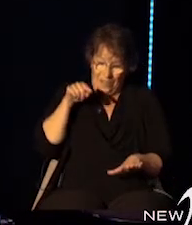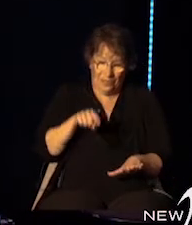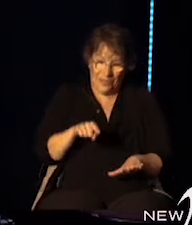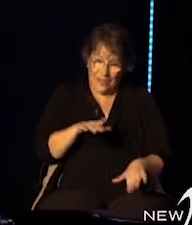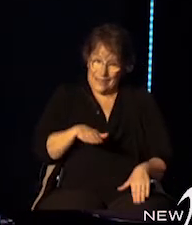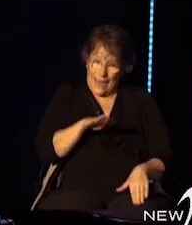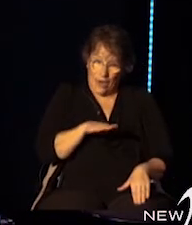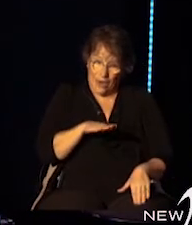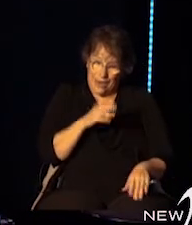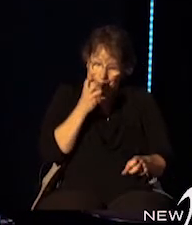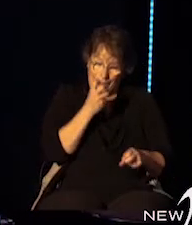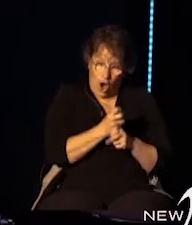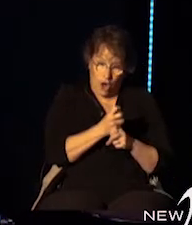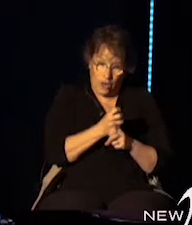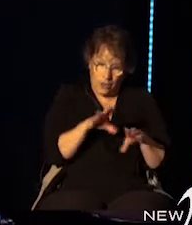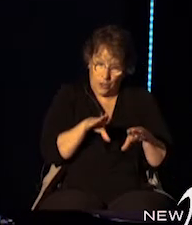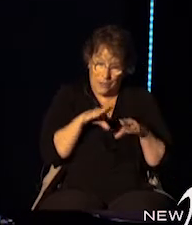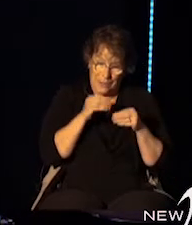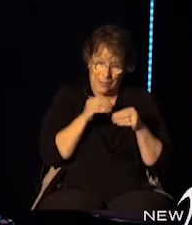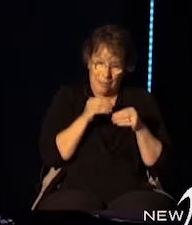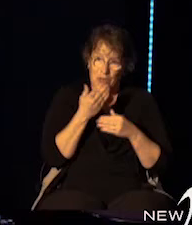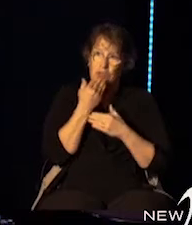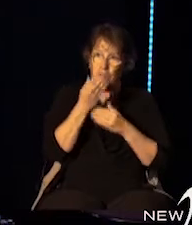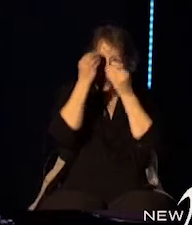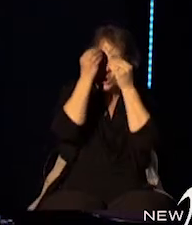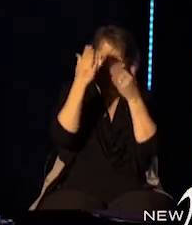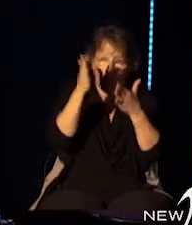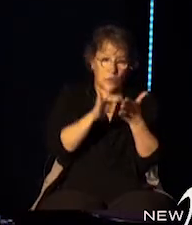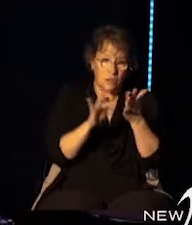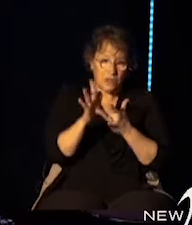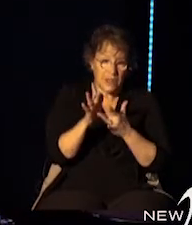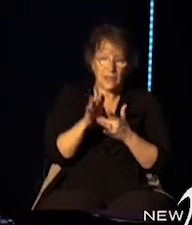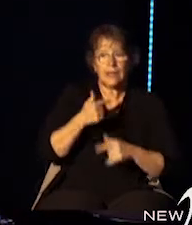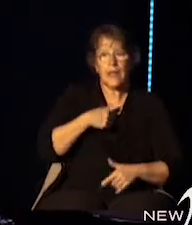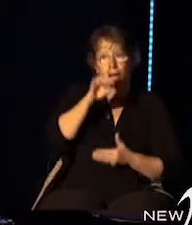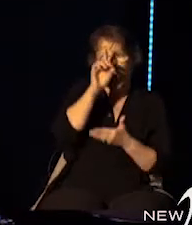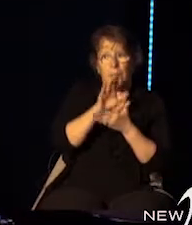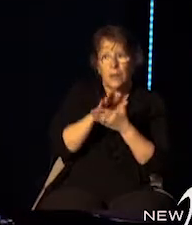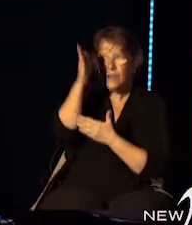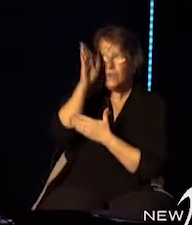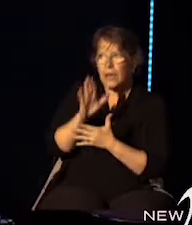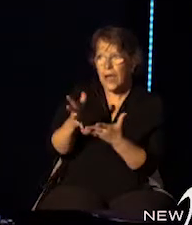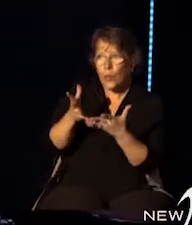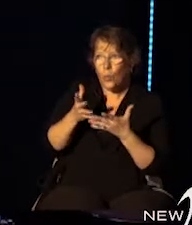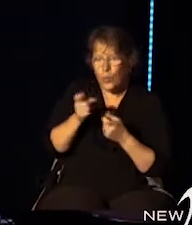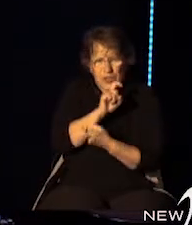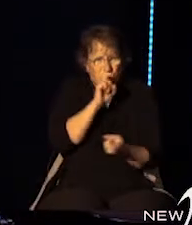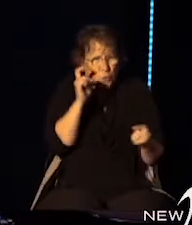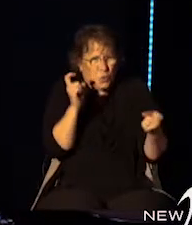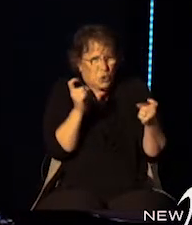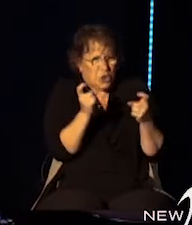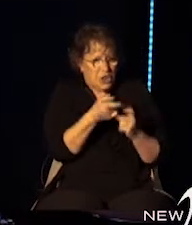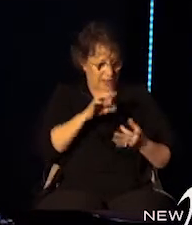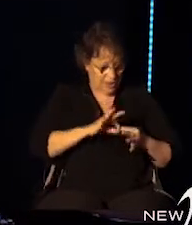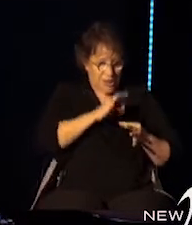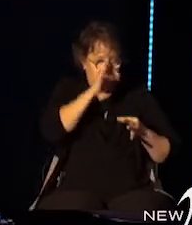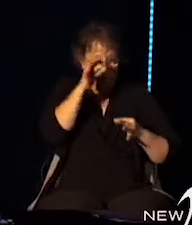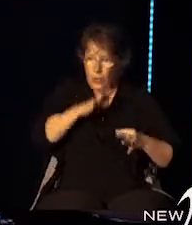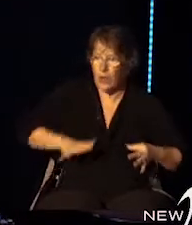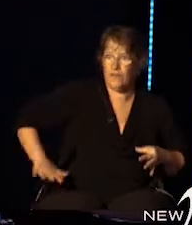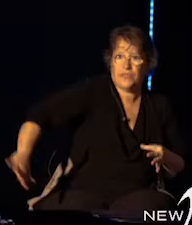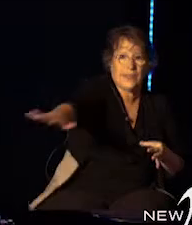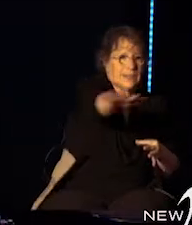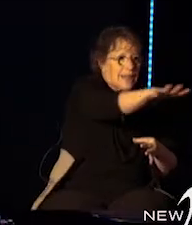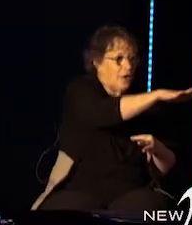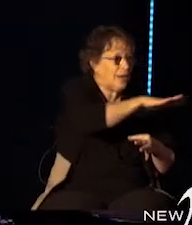good news of the gospel of Jesus Christ. I believe God wants to change the spiritual temperature of this entire region, and He wants